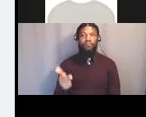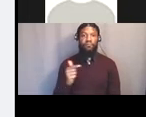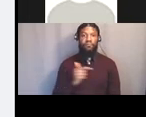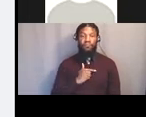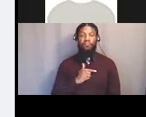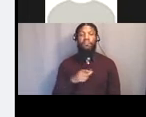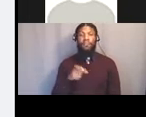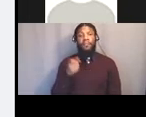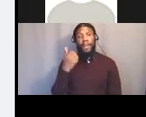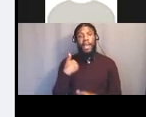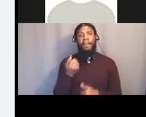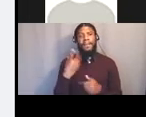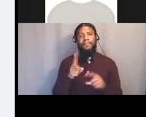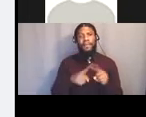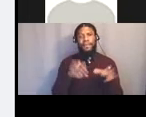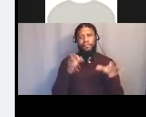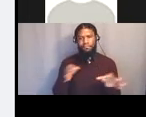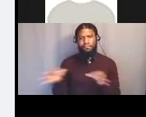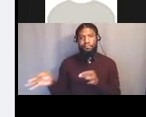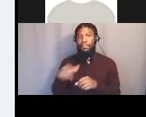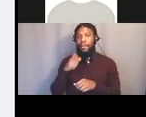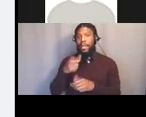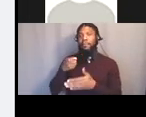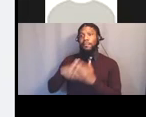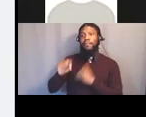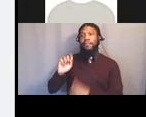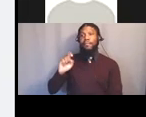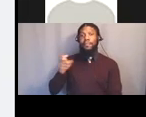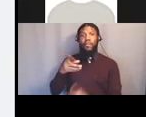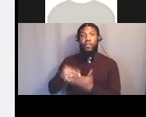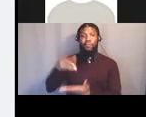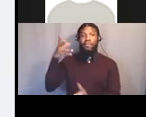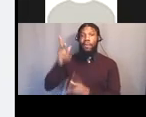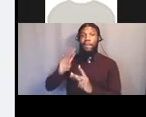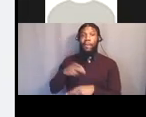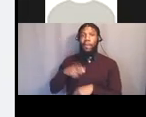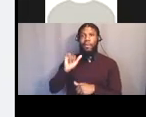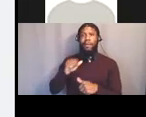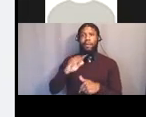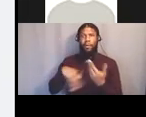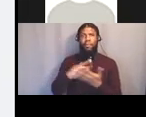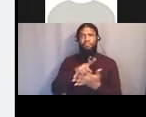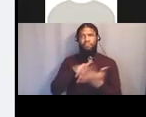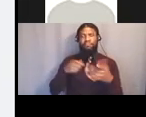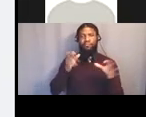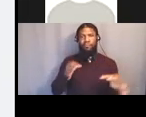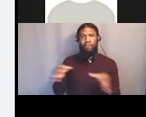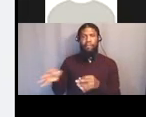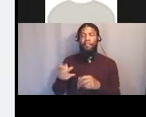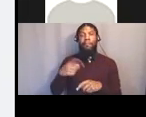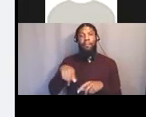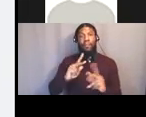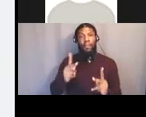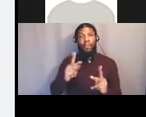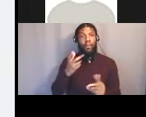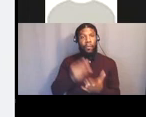that those who have the most wealth will grow their wealth and continue to perpetuate and have wealth in their families in